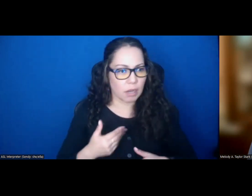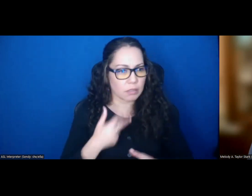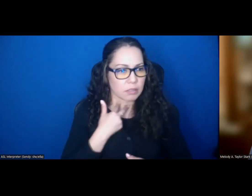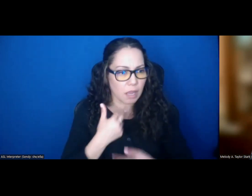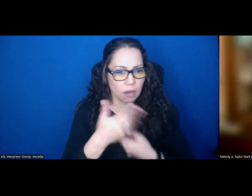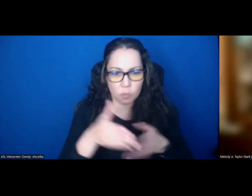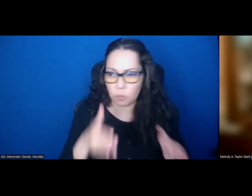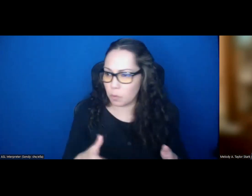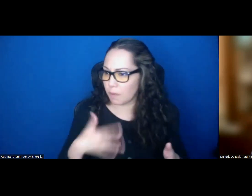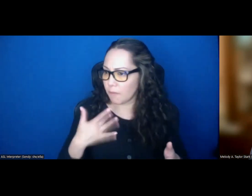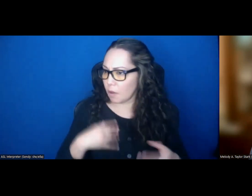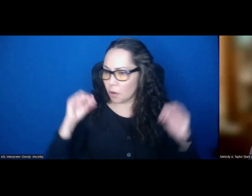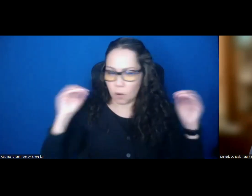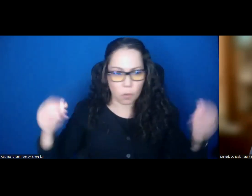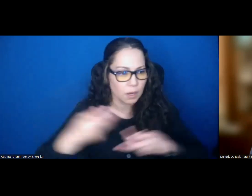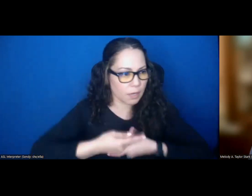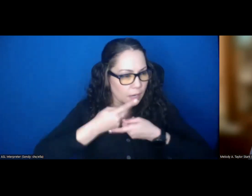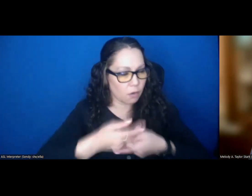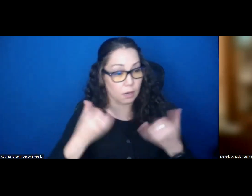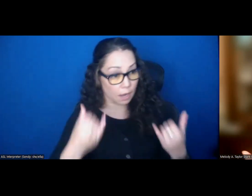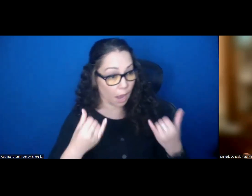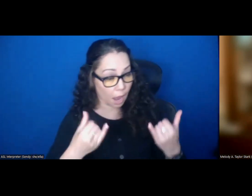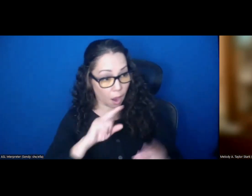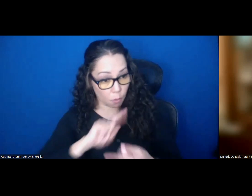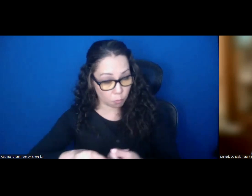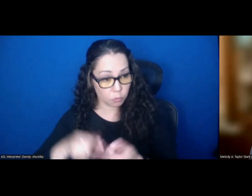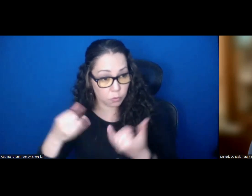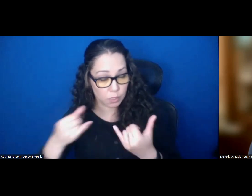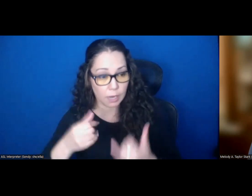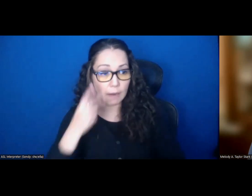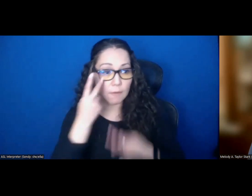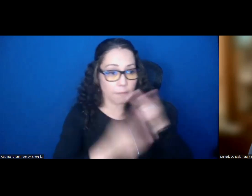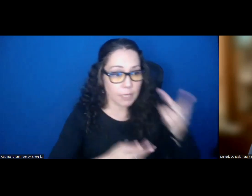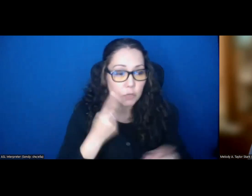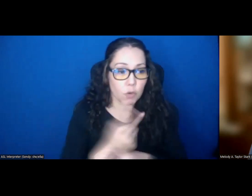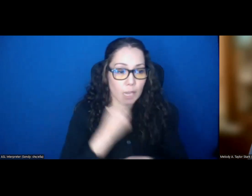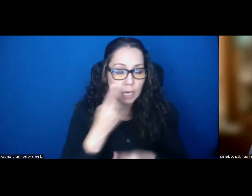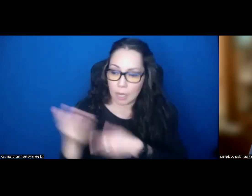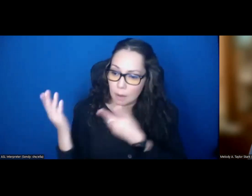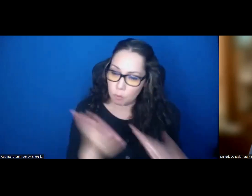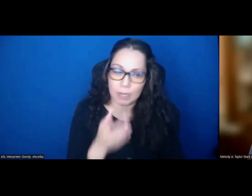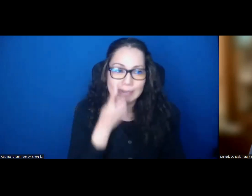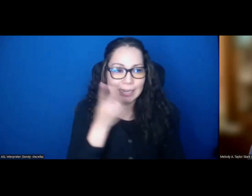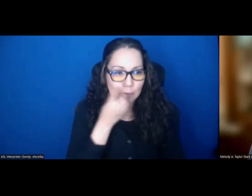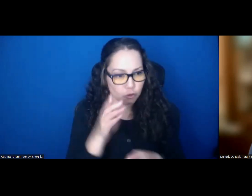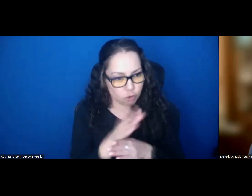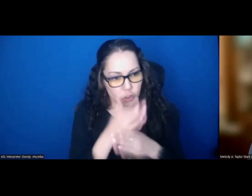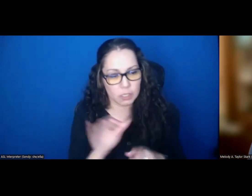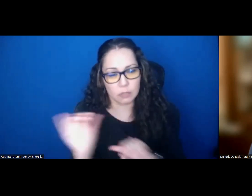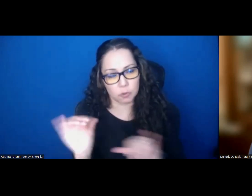Fast forward to today. We visit regularly and bring some dinners to share with her as well. Good time.